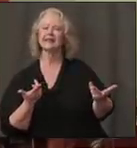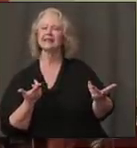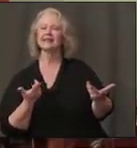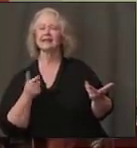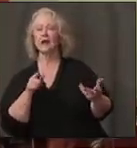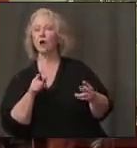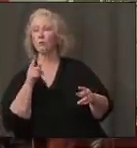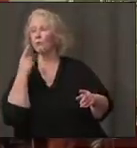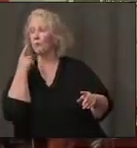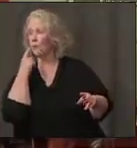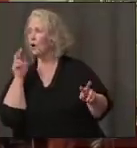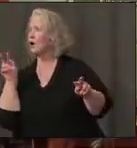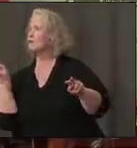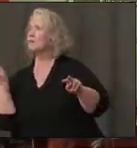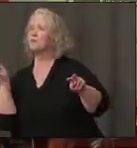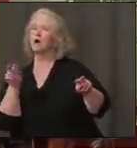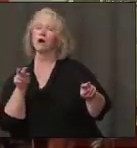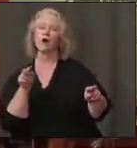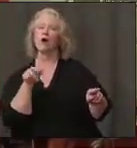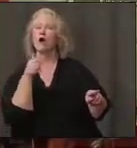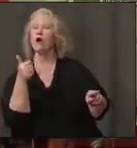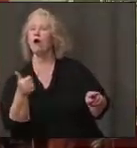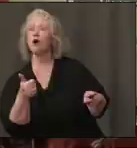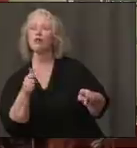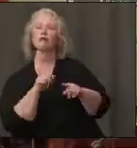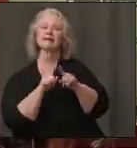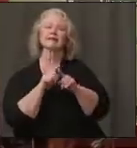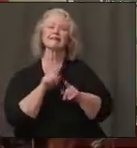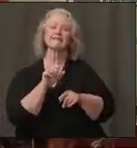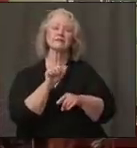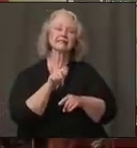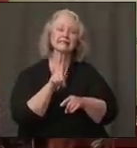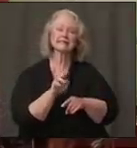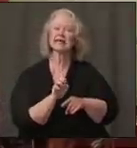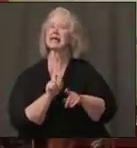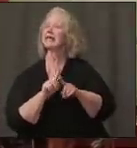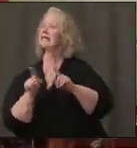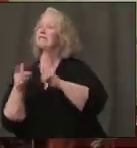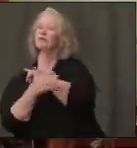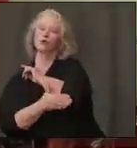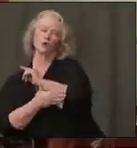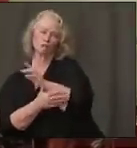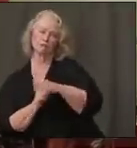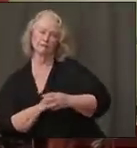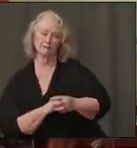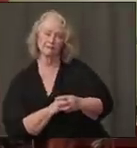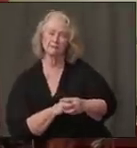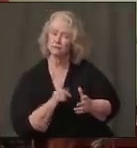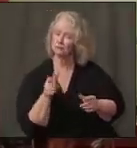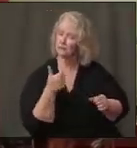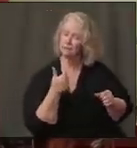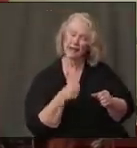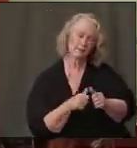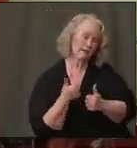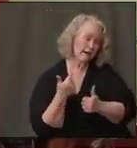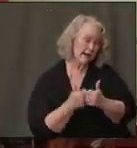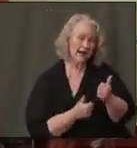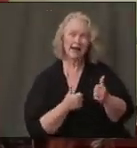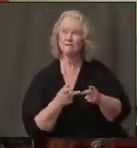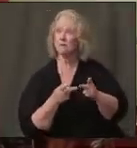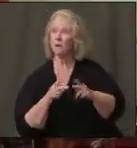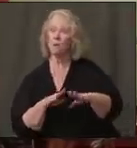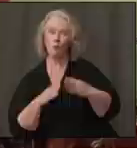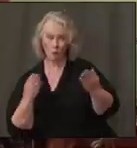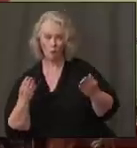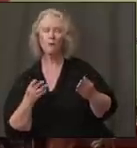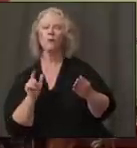other states, other countries are doing and where the problems are. You should remember, almost every place that has opened up has had